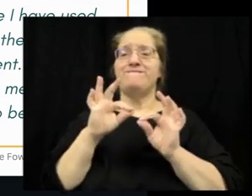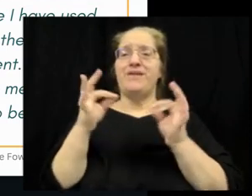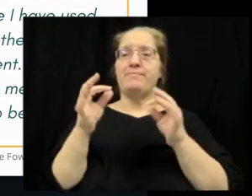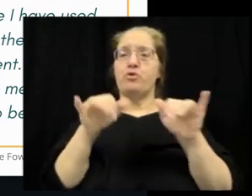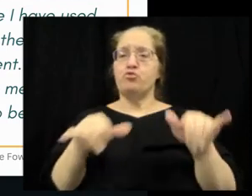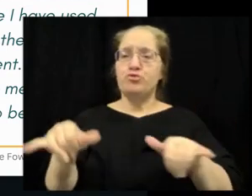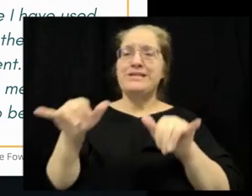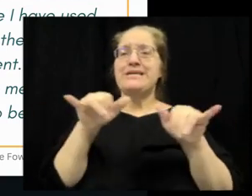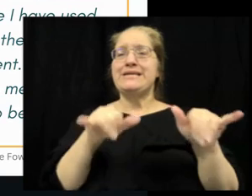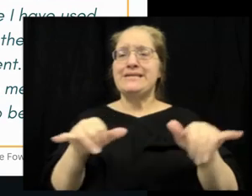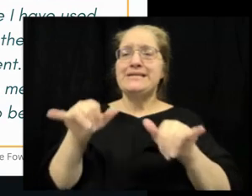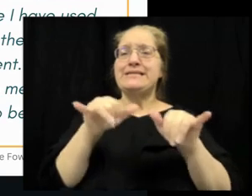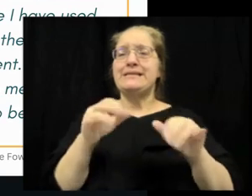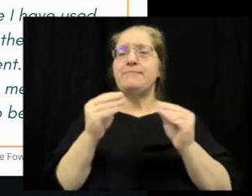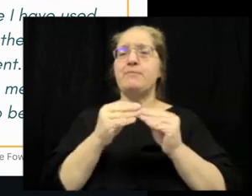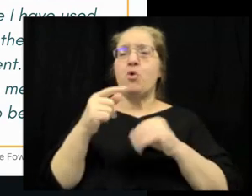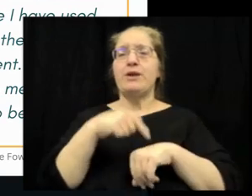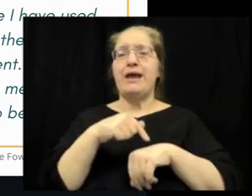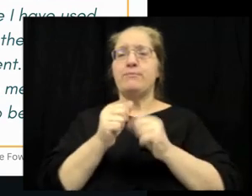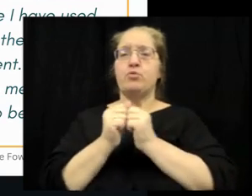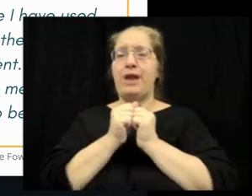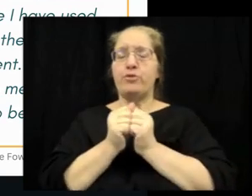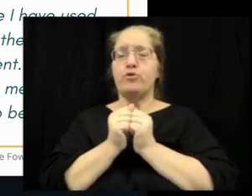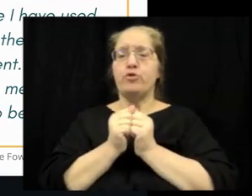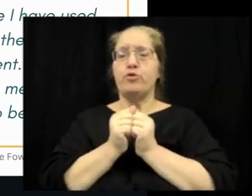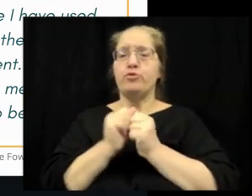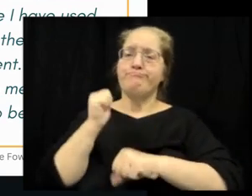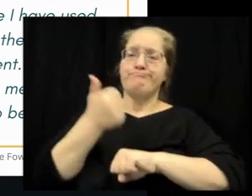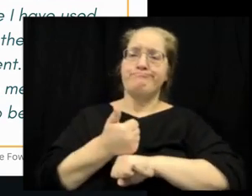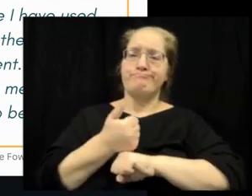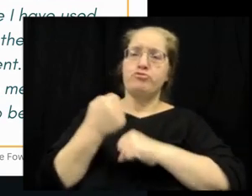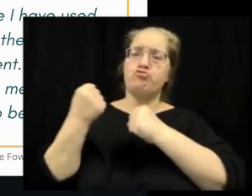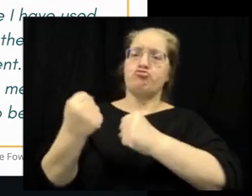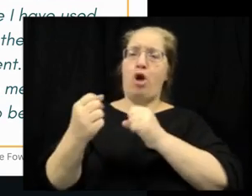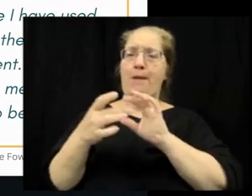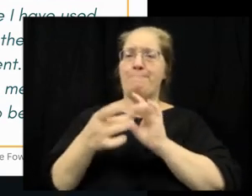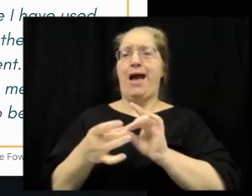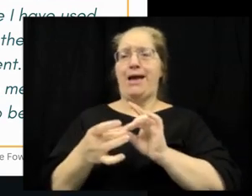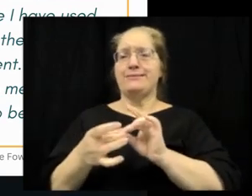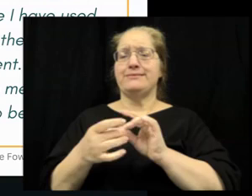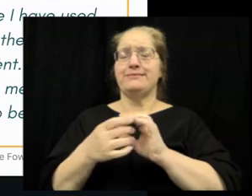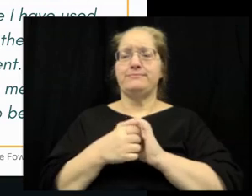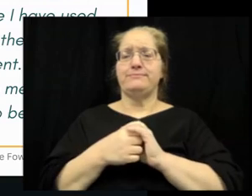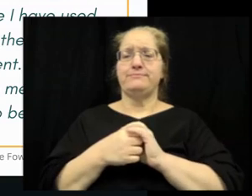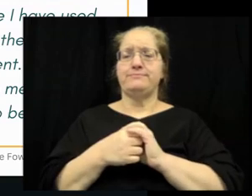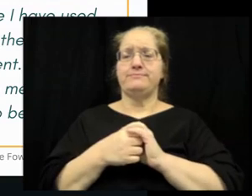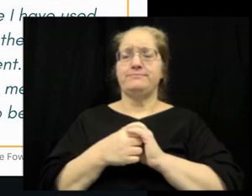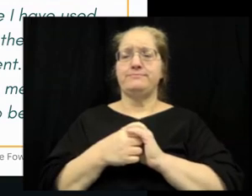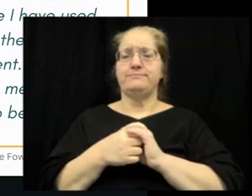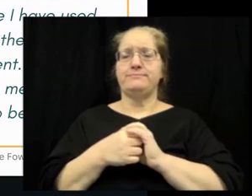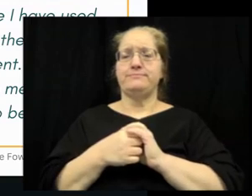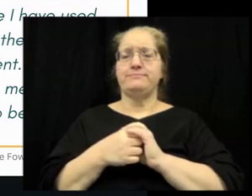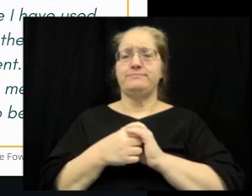time together to create those stronger bonds. And I think